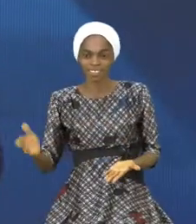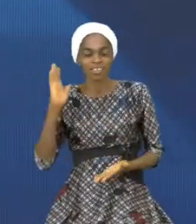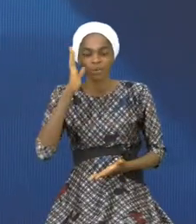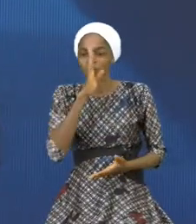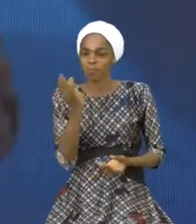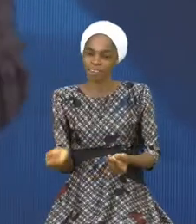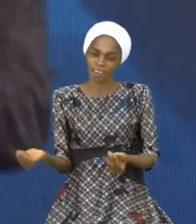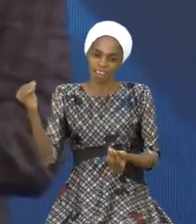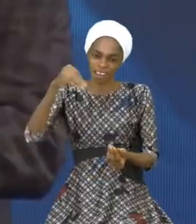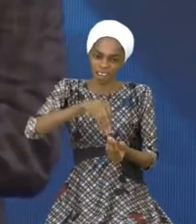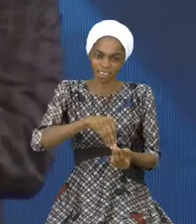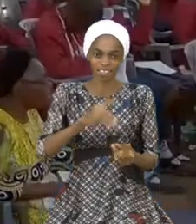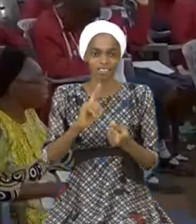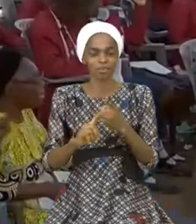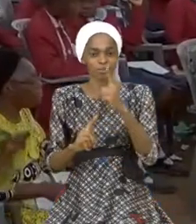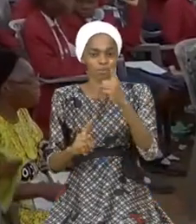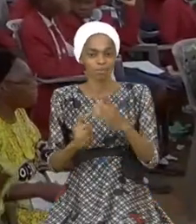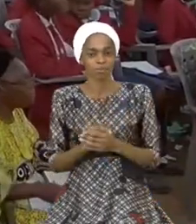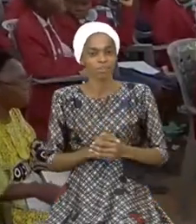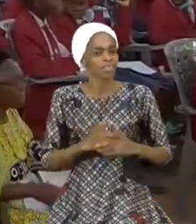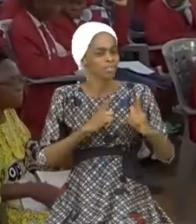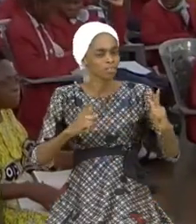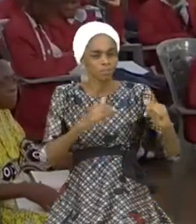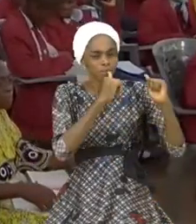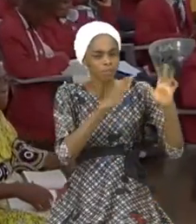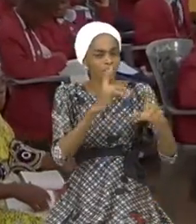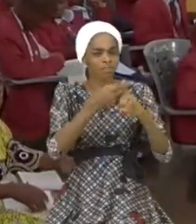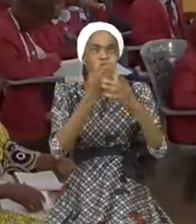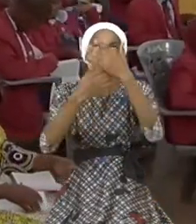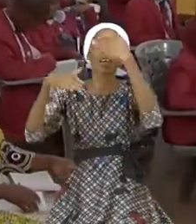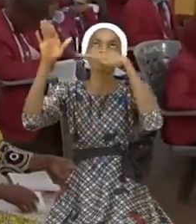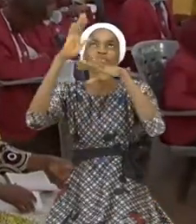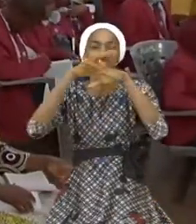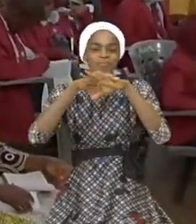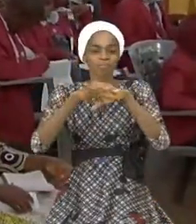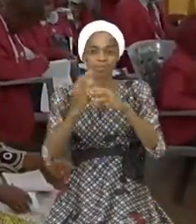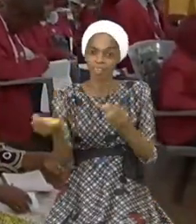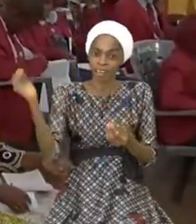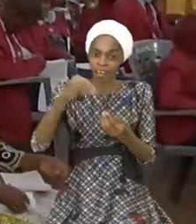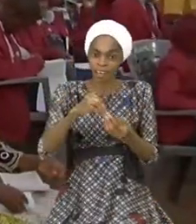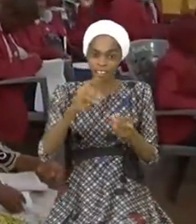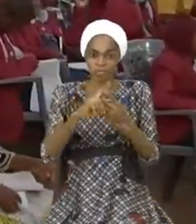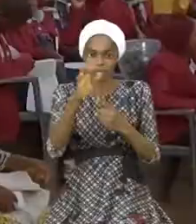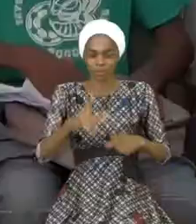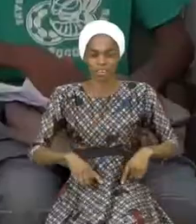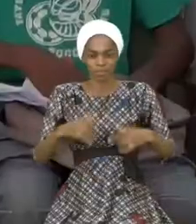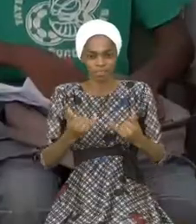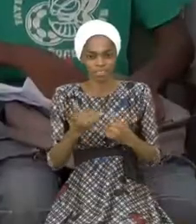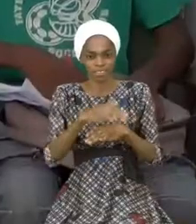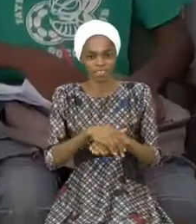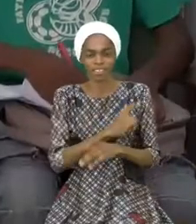added unto you. Great blessings from heaven added to your life tonight.